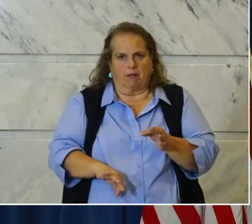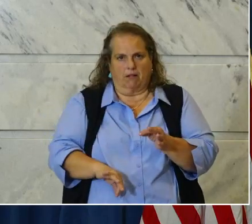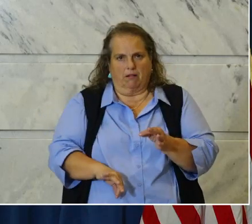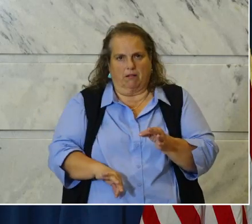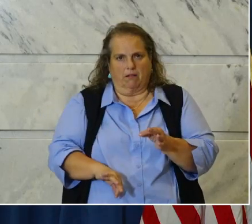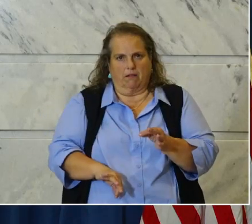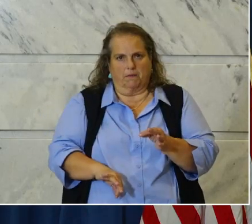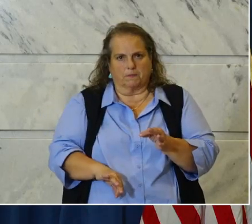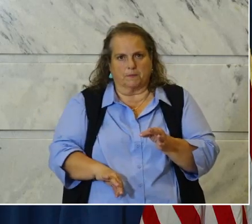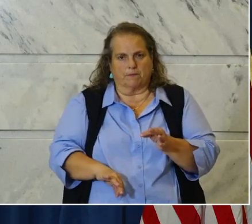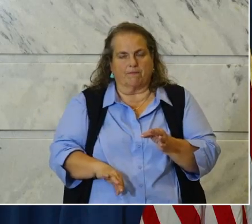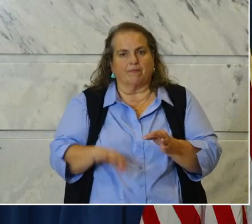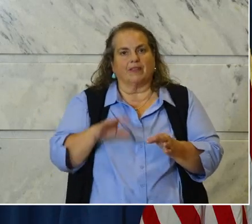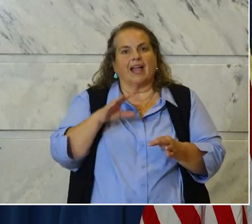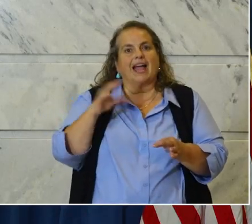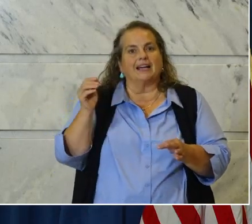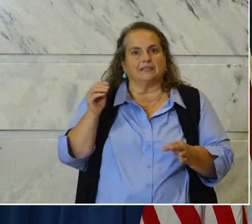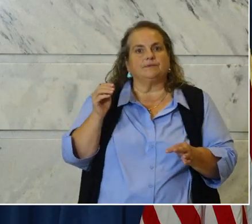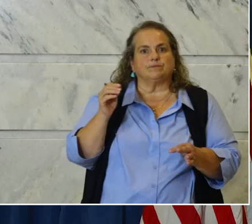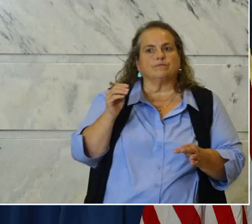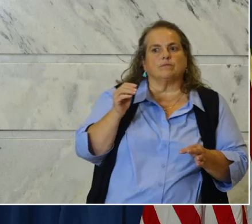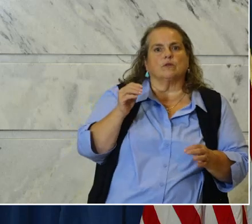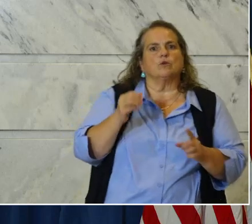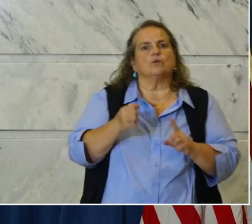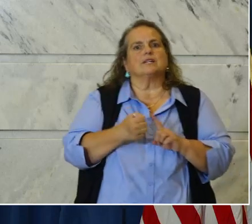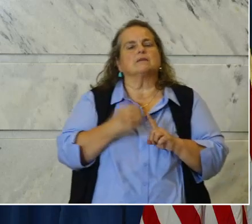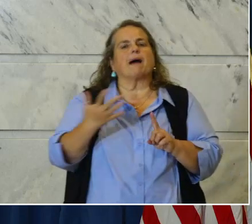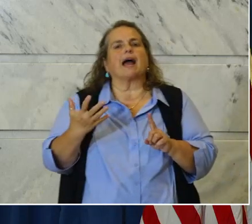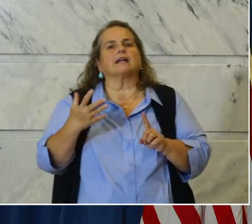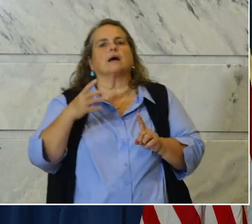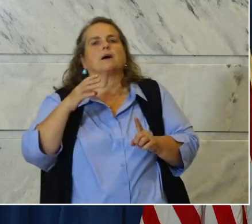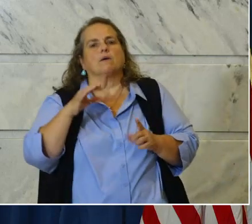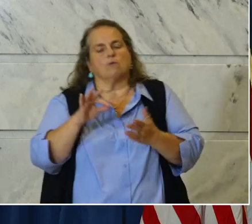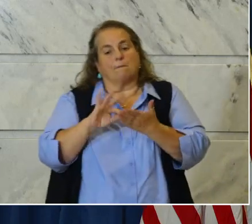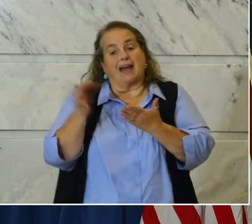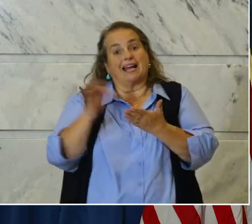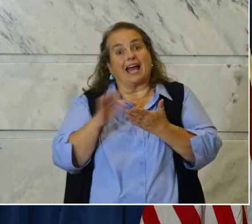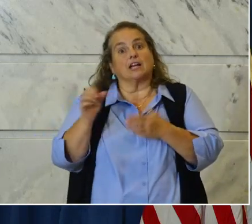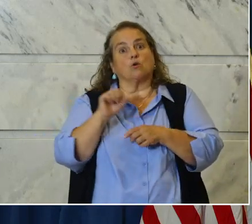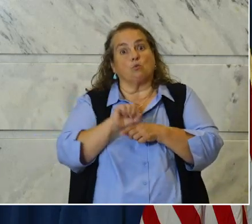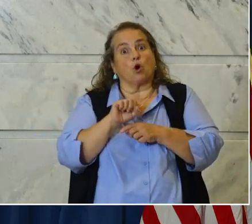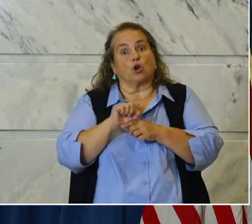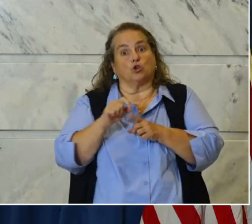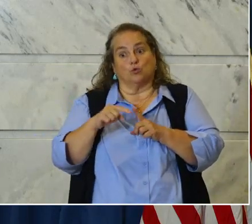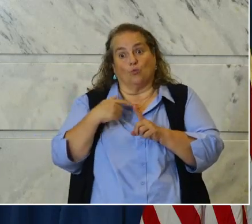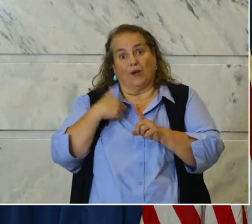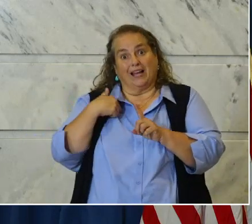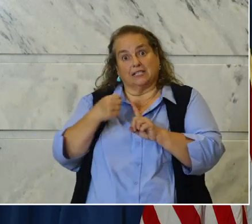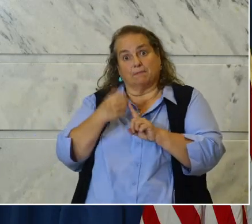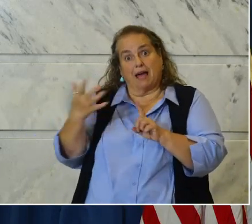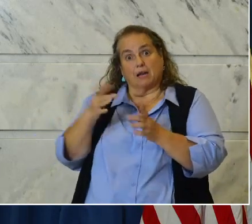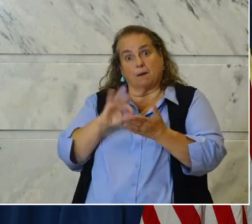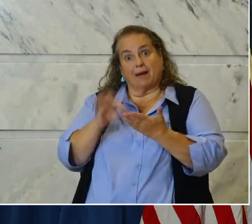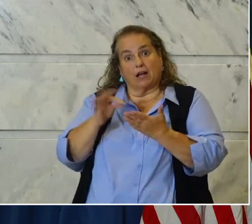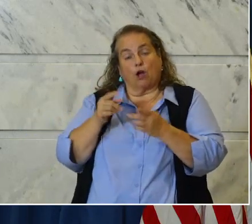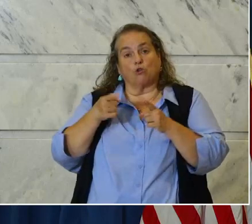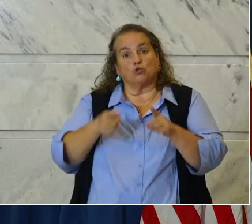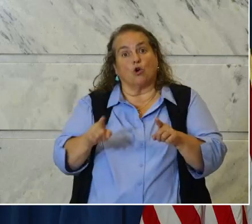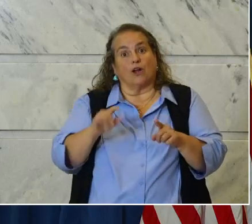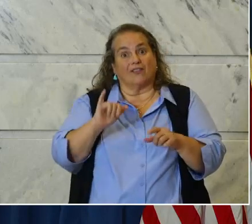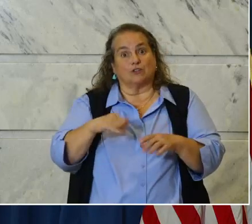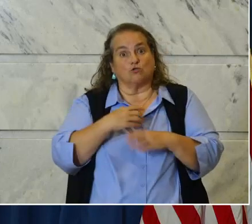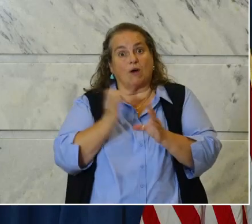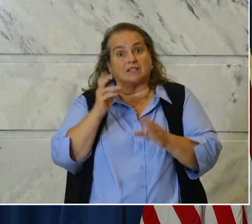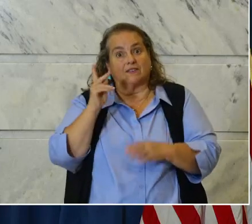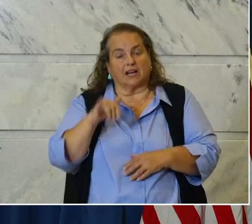And Medicaid's worked, and expanded Medicaid has worked really well during this crisis in Kentucky. We oftentimes focus on